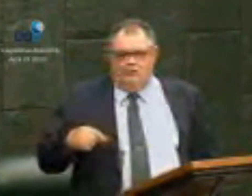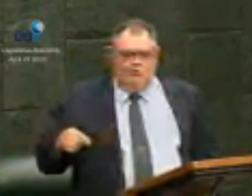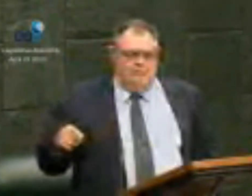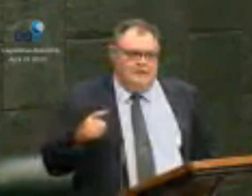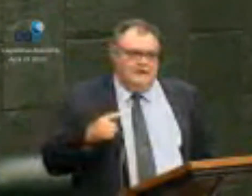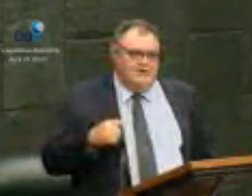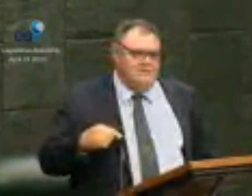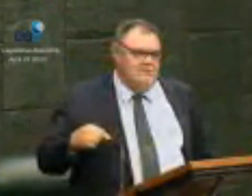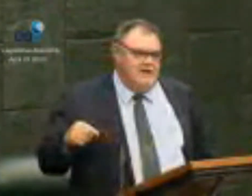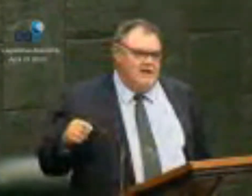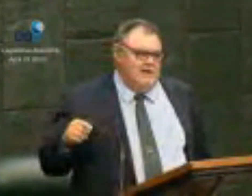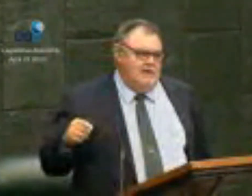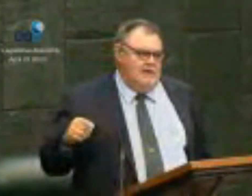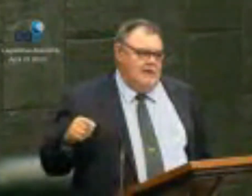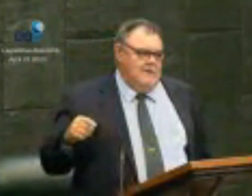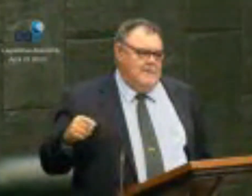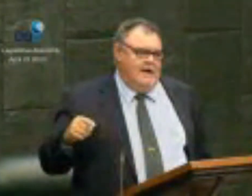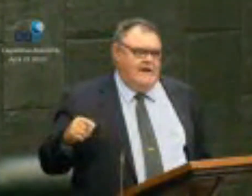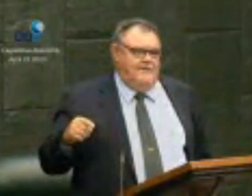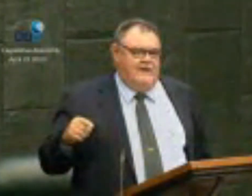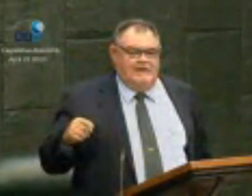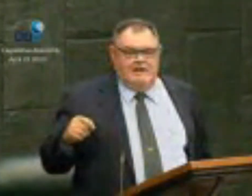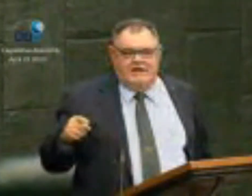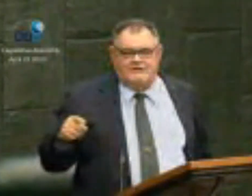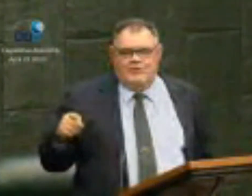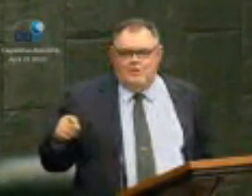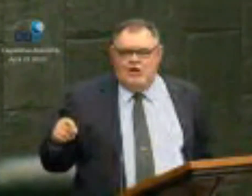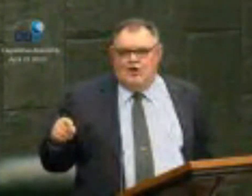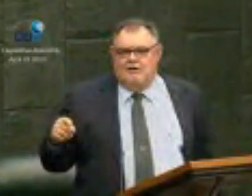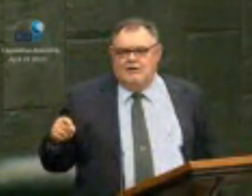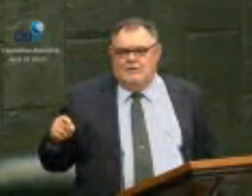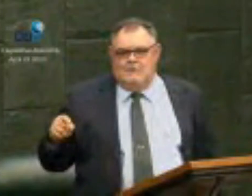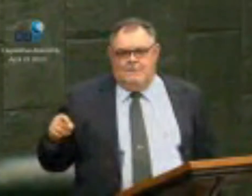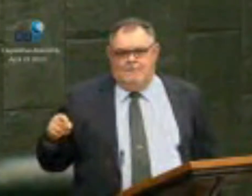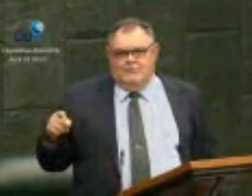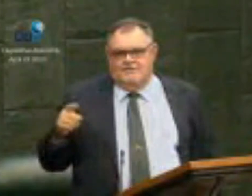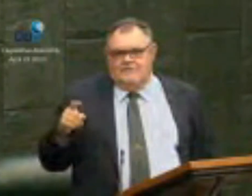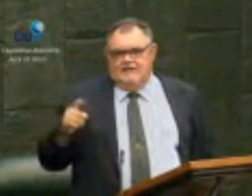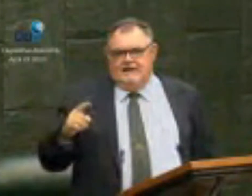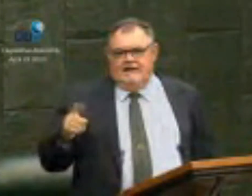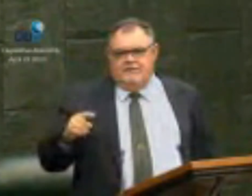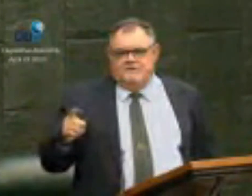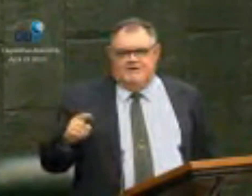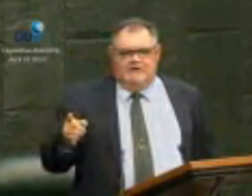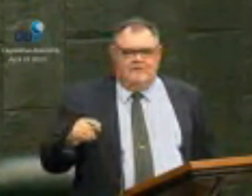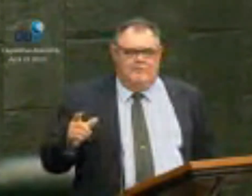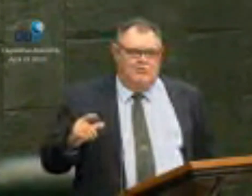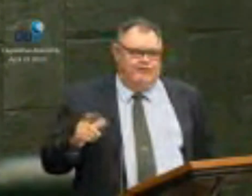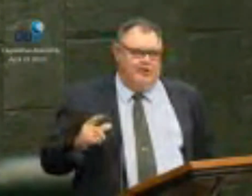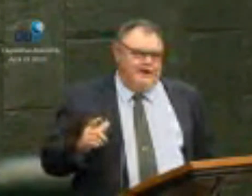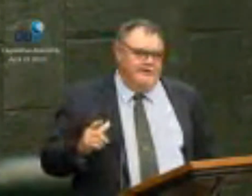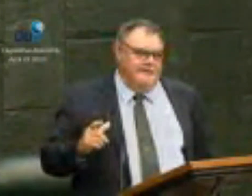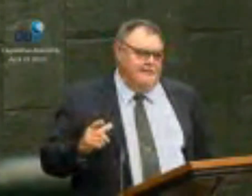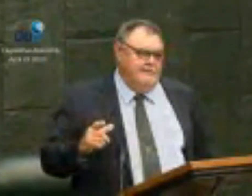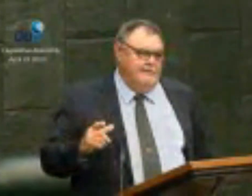I think the indication we got, there was something like 80% of the people who draw down who hadn't paid back a